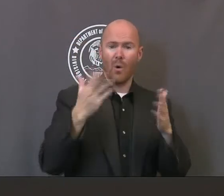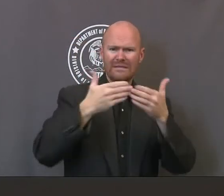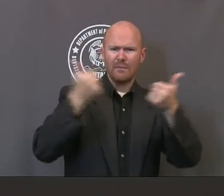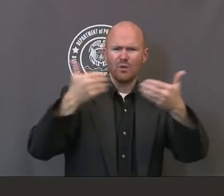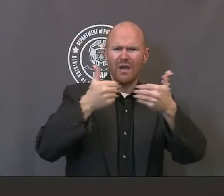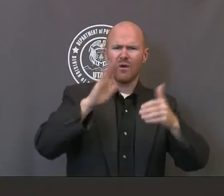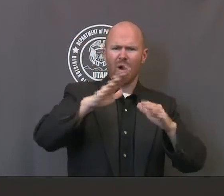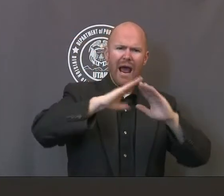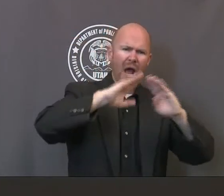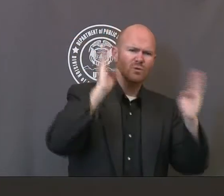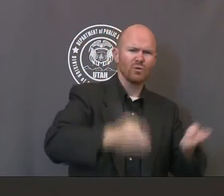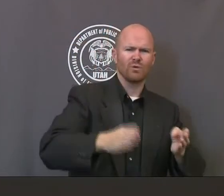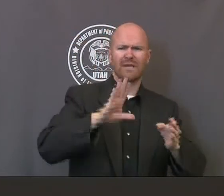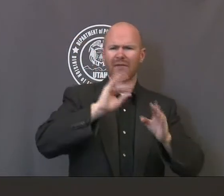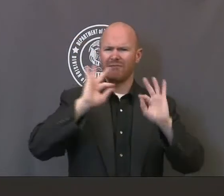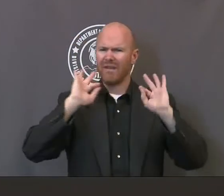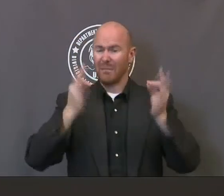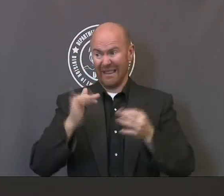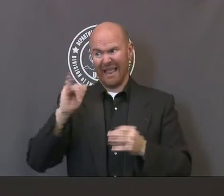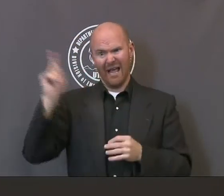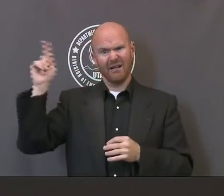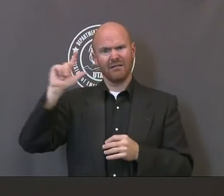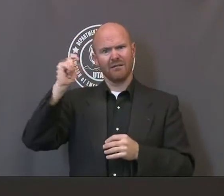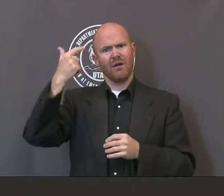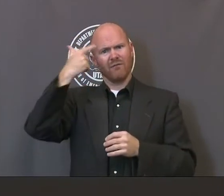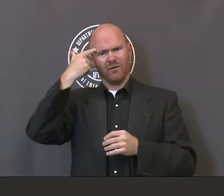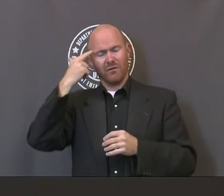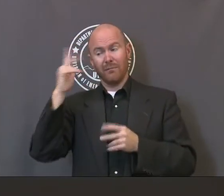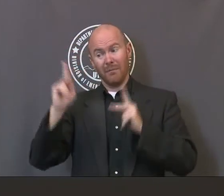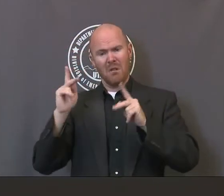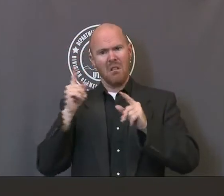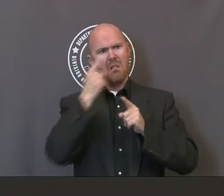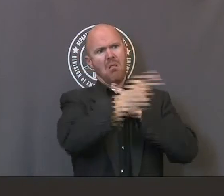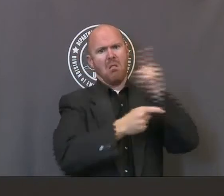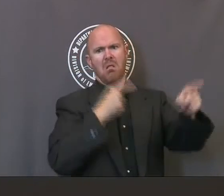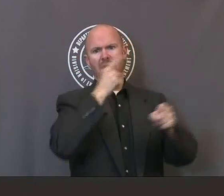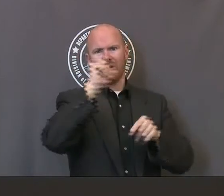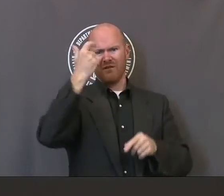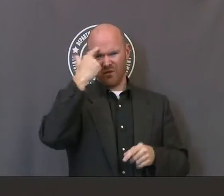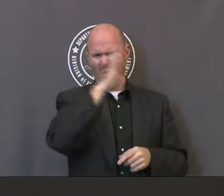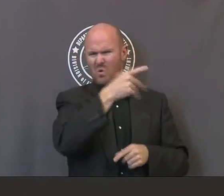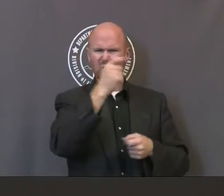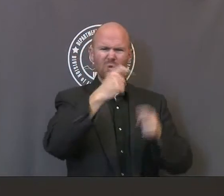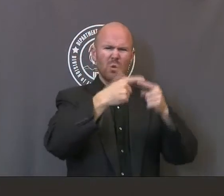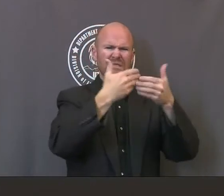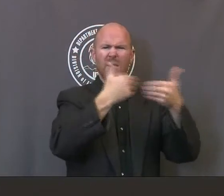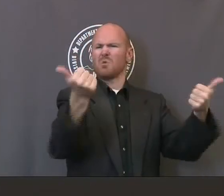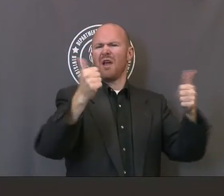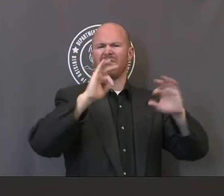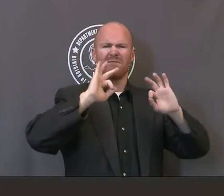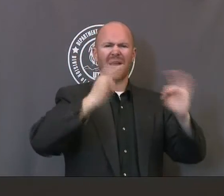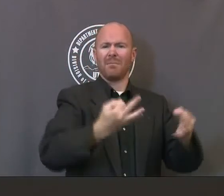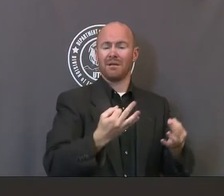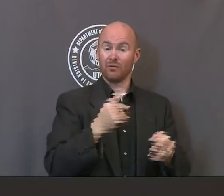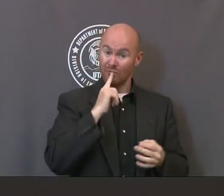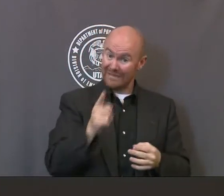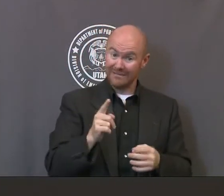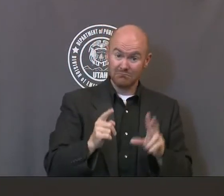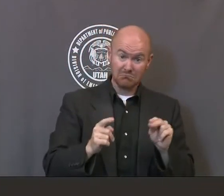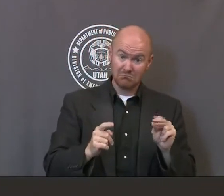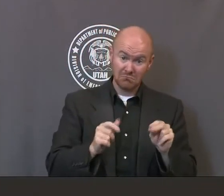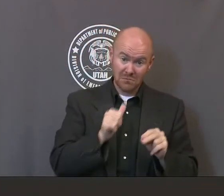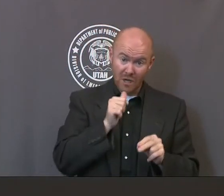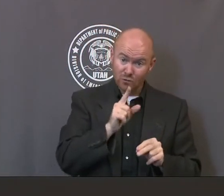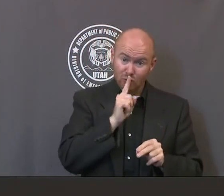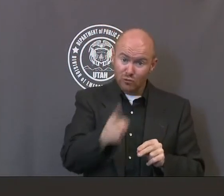families, which have all been accusations toward the government of what the accusations of what we're trying to do. Those are simply not true.